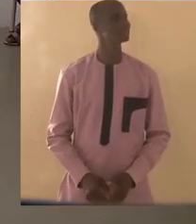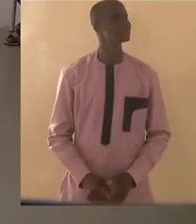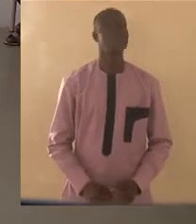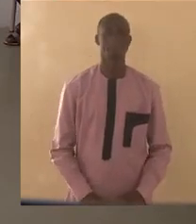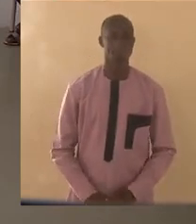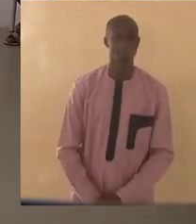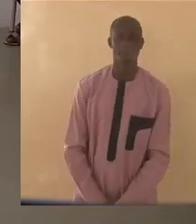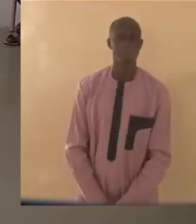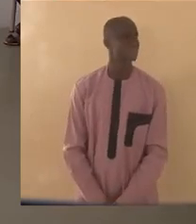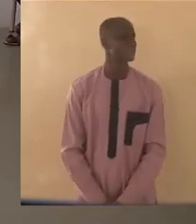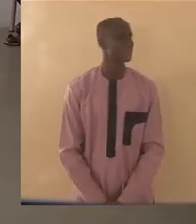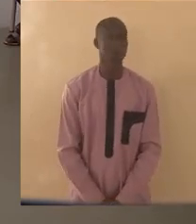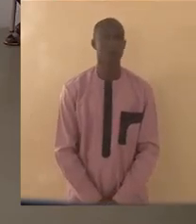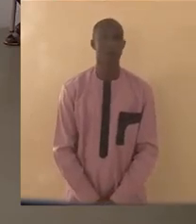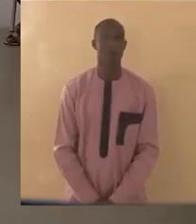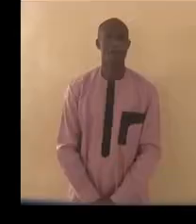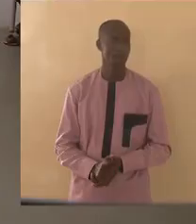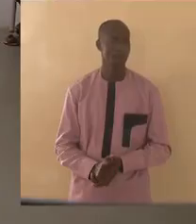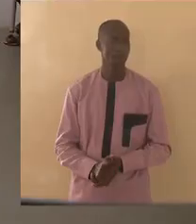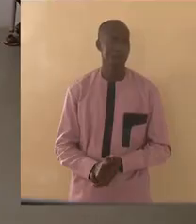Yes, Robinson.